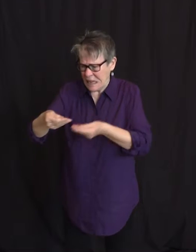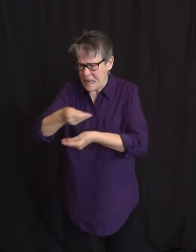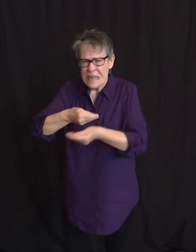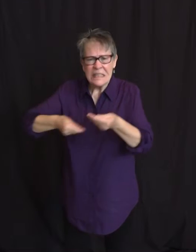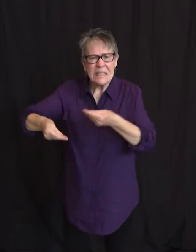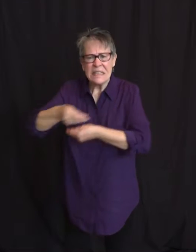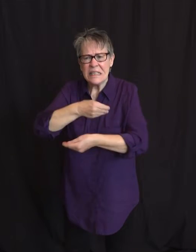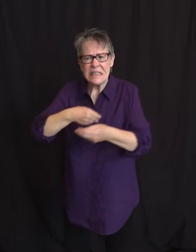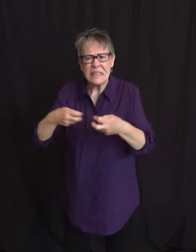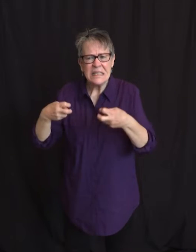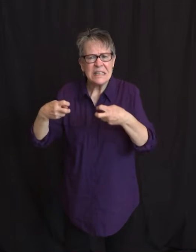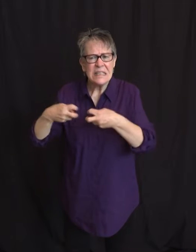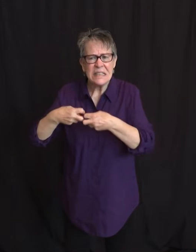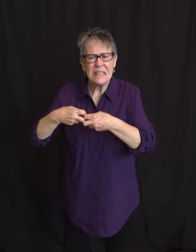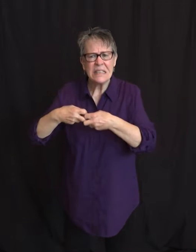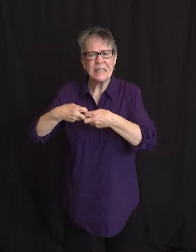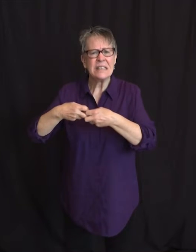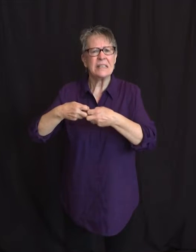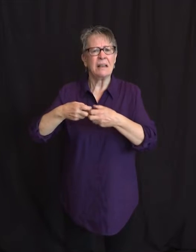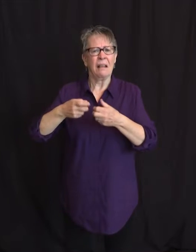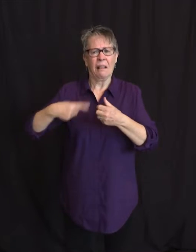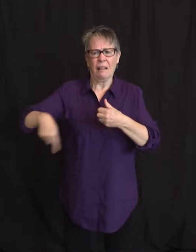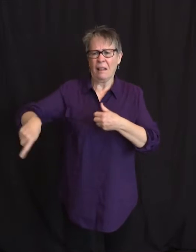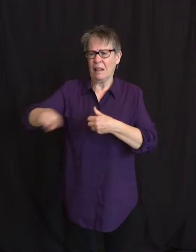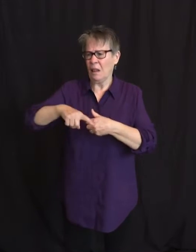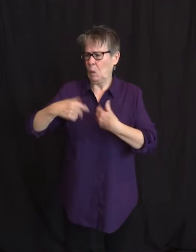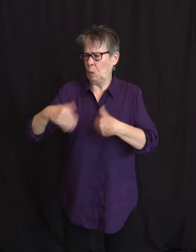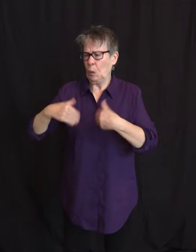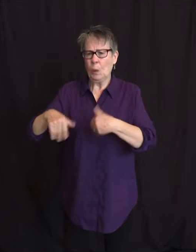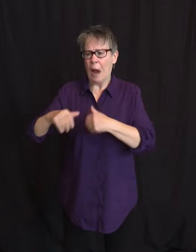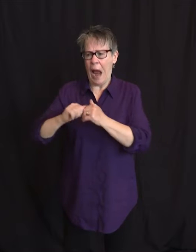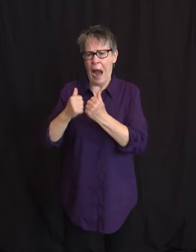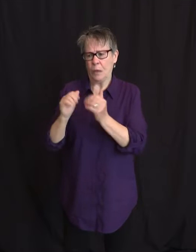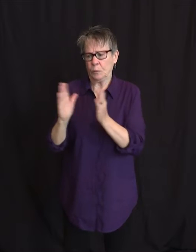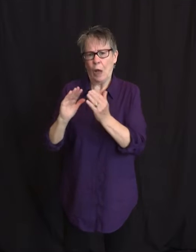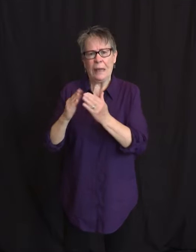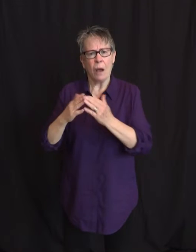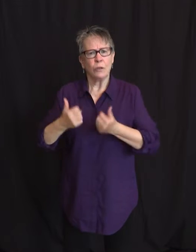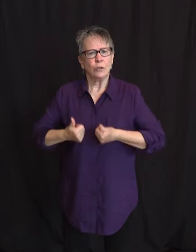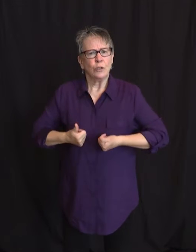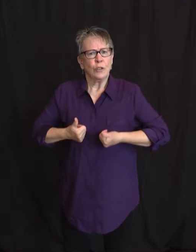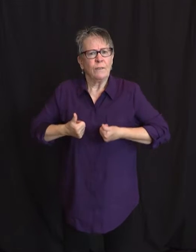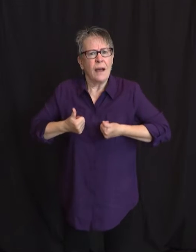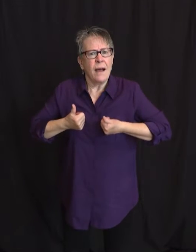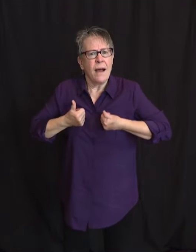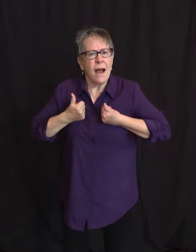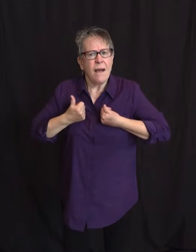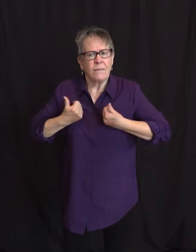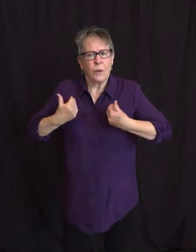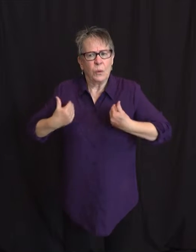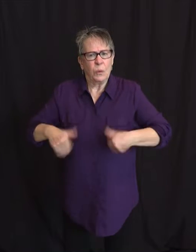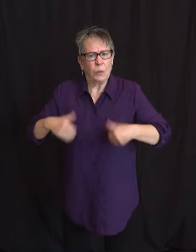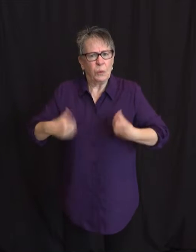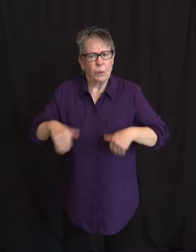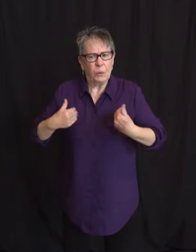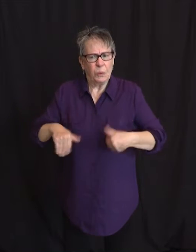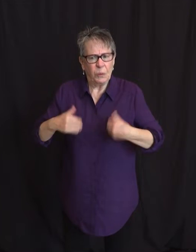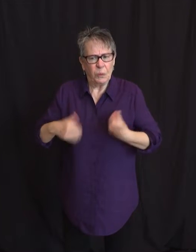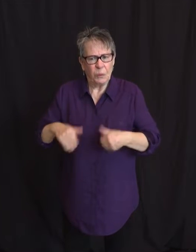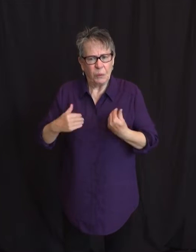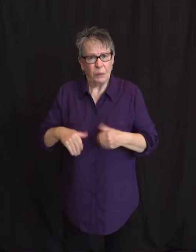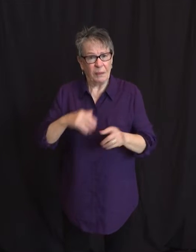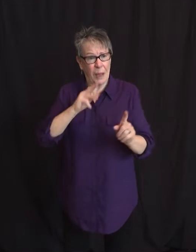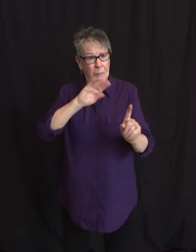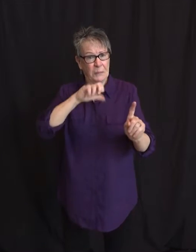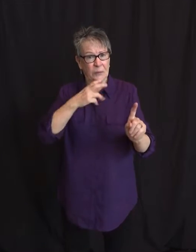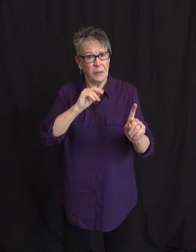town America. And at the end of the day, I'm not sure if Mitch McConnell wants to be the person who is responsible for telling